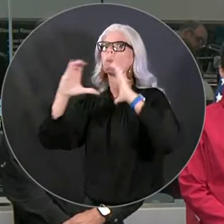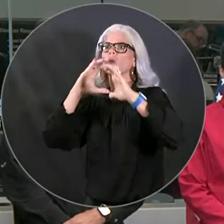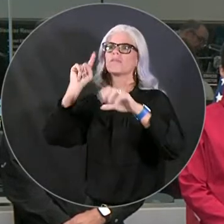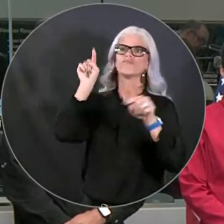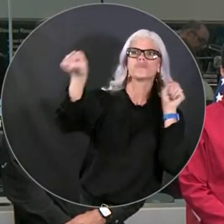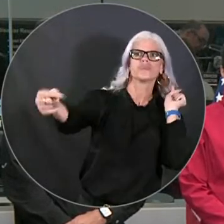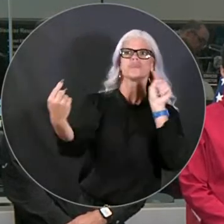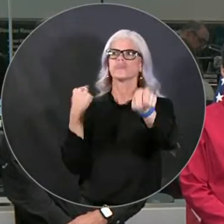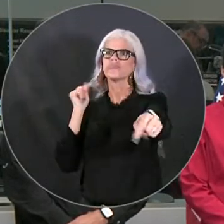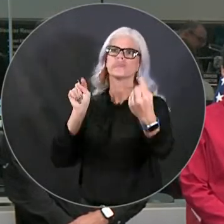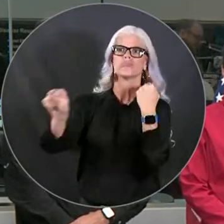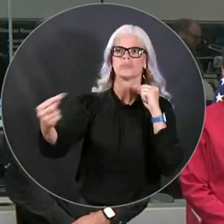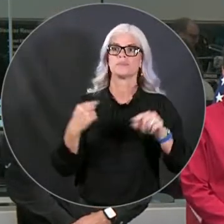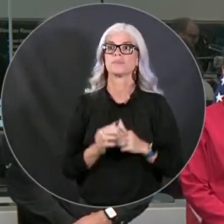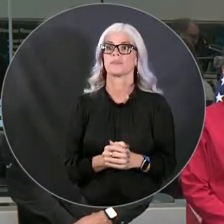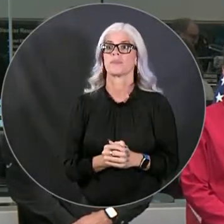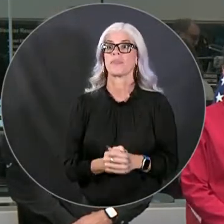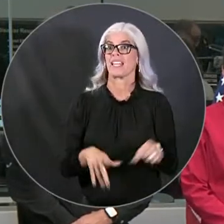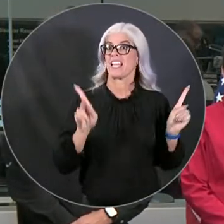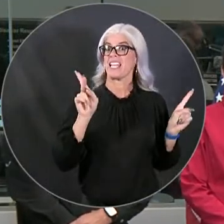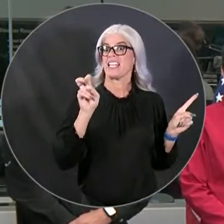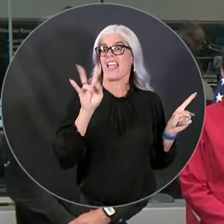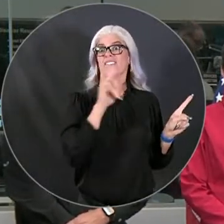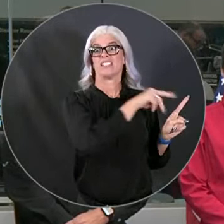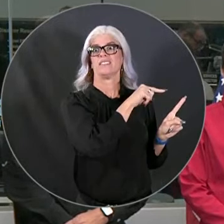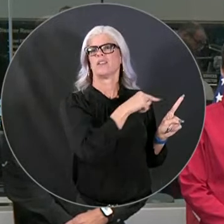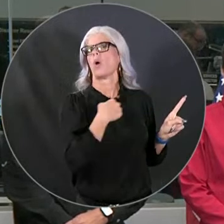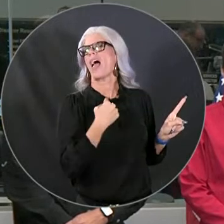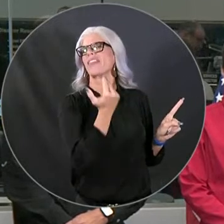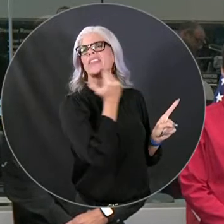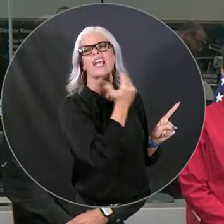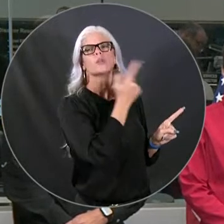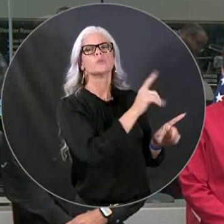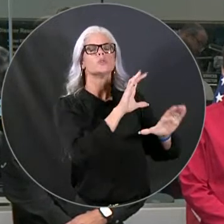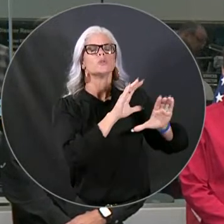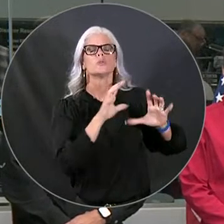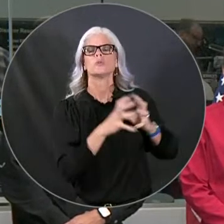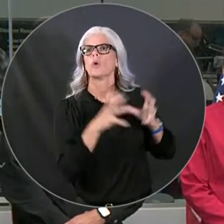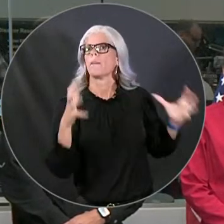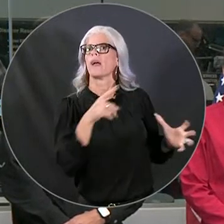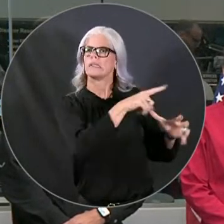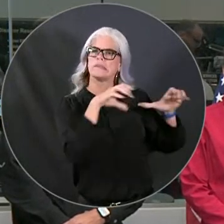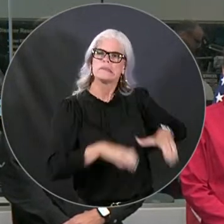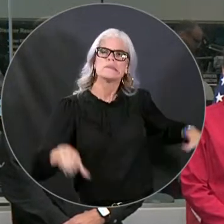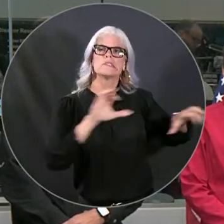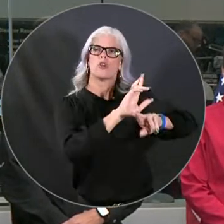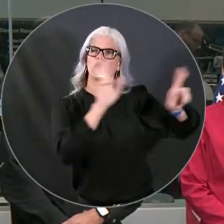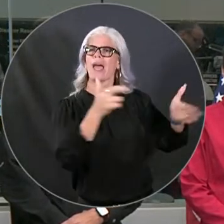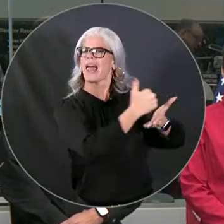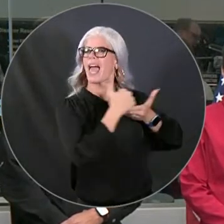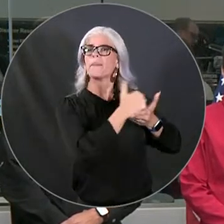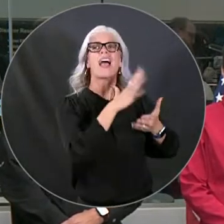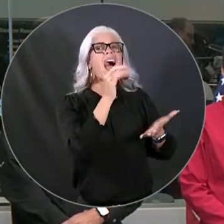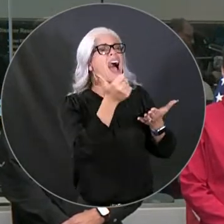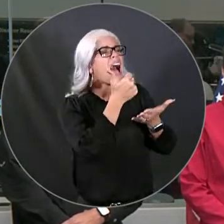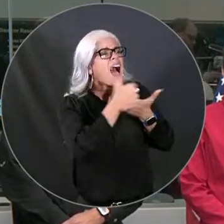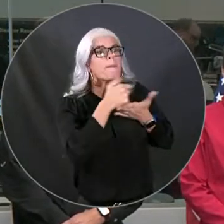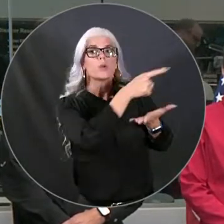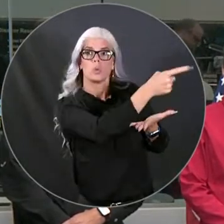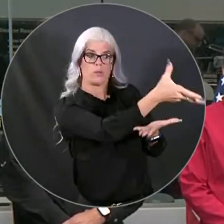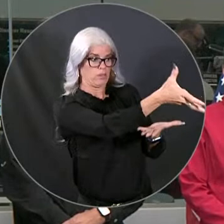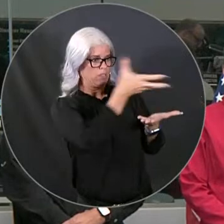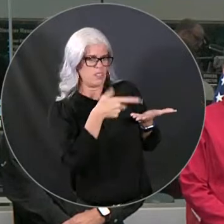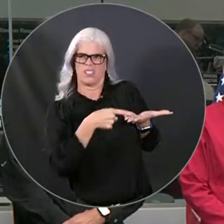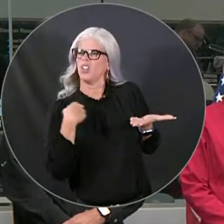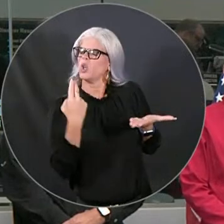Kevin Guthrie for having these assets ready to go. We're going to use every bit of them, and we're going to be there until